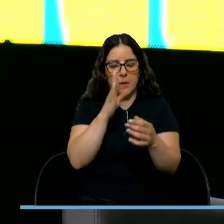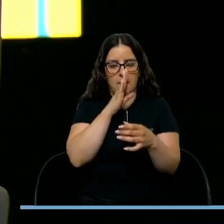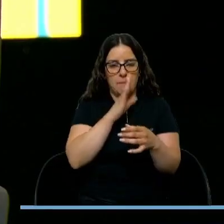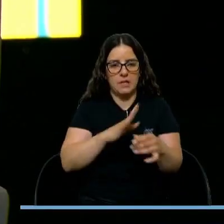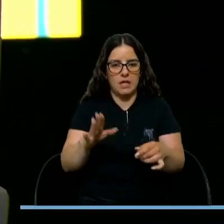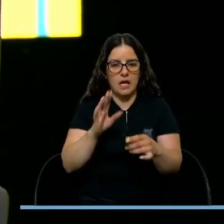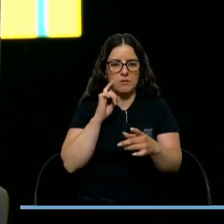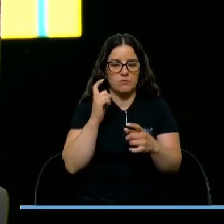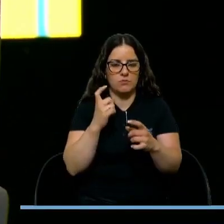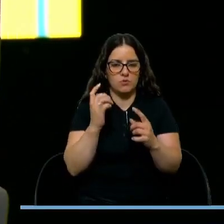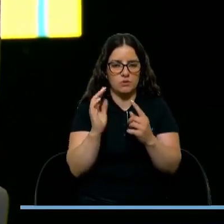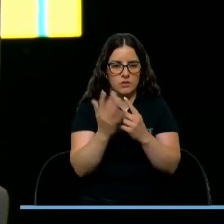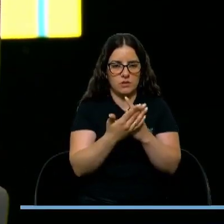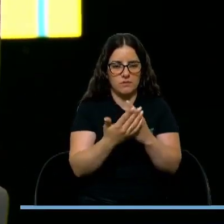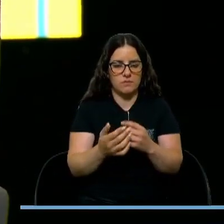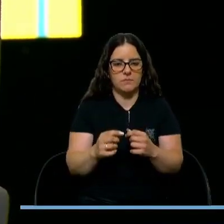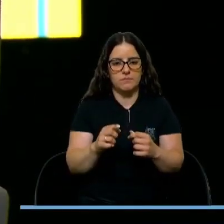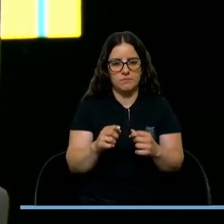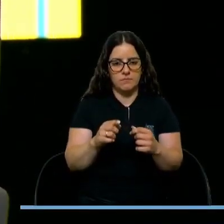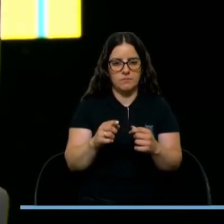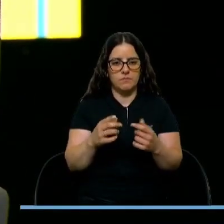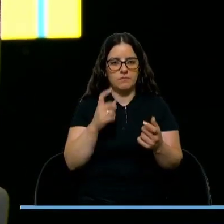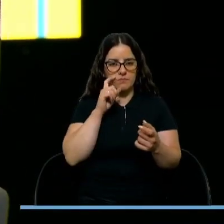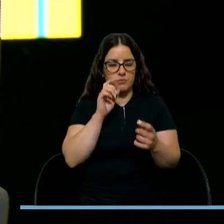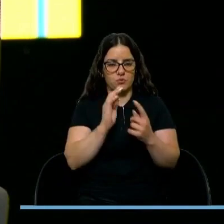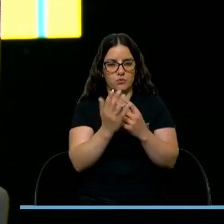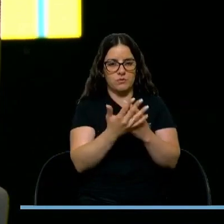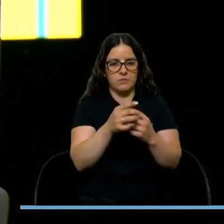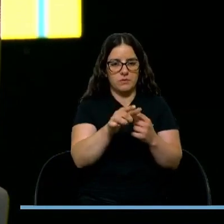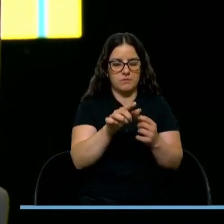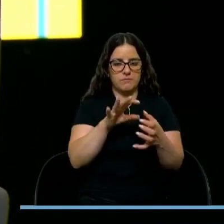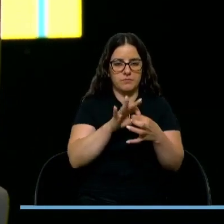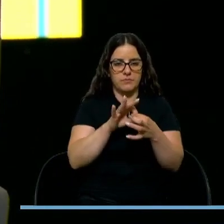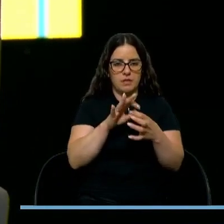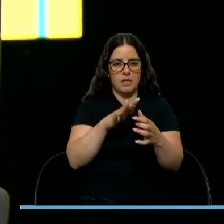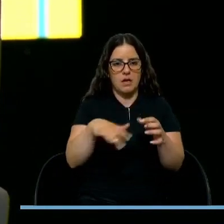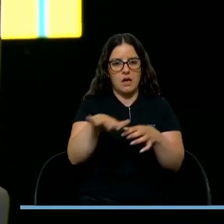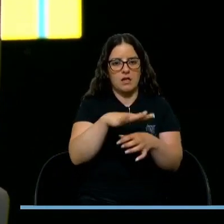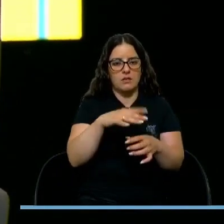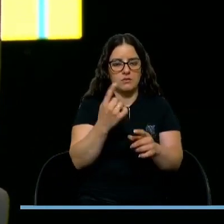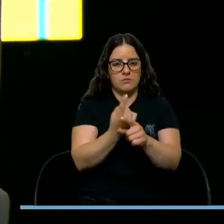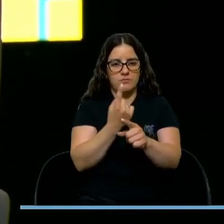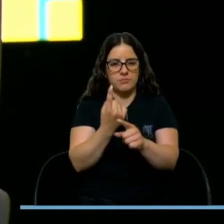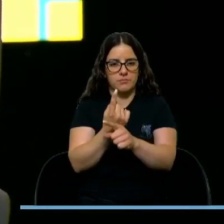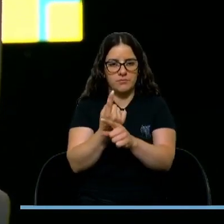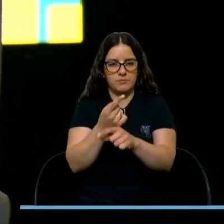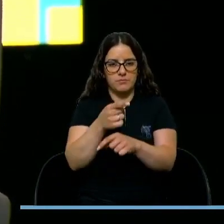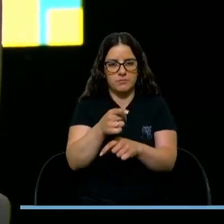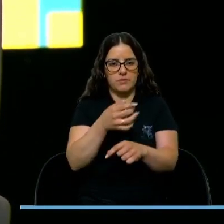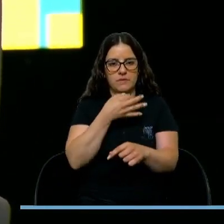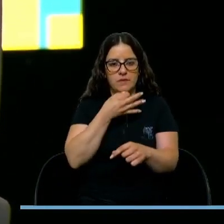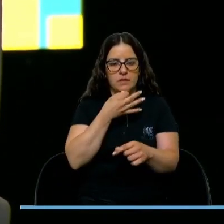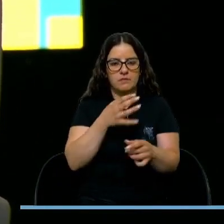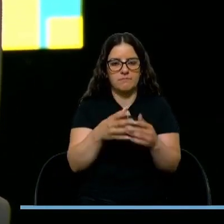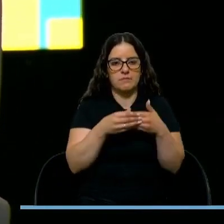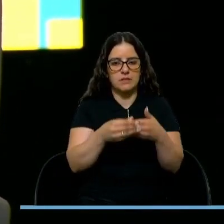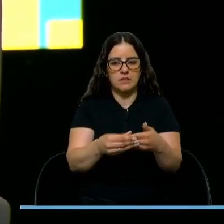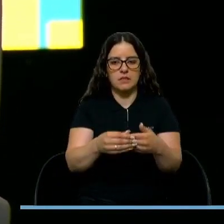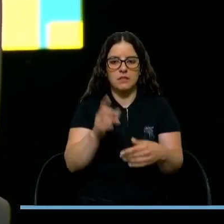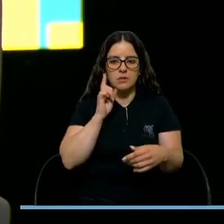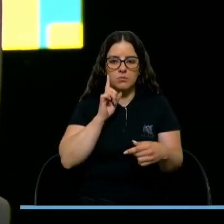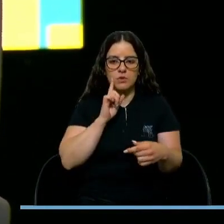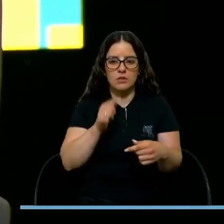sustainable practices. So sustainability in the end goes, intersects. And you spoke about